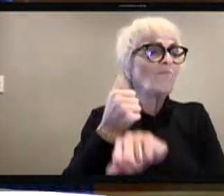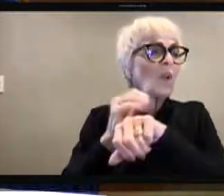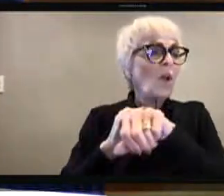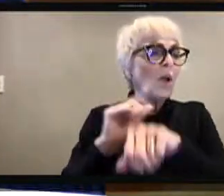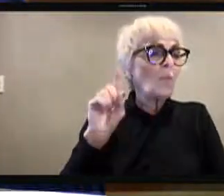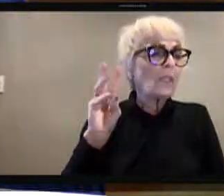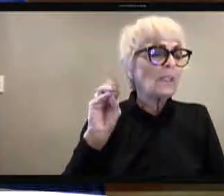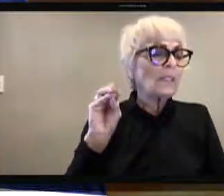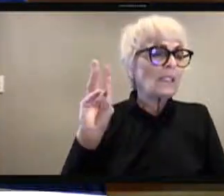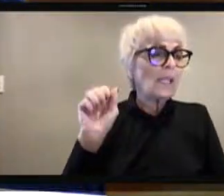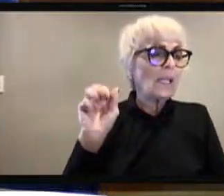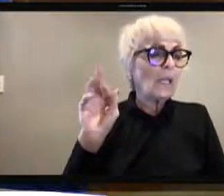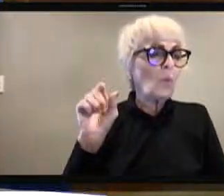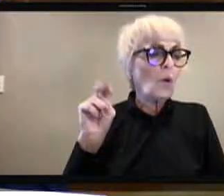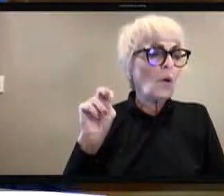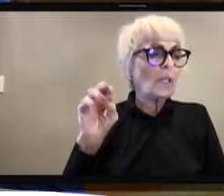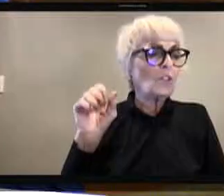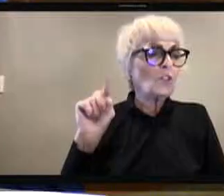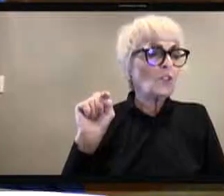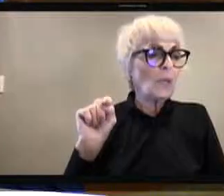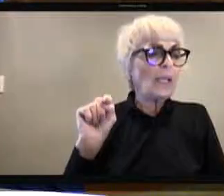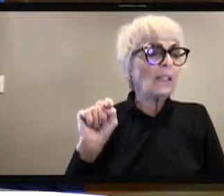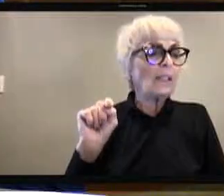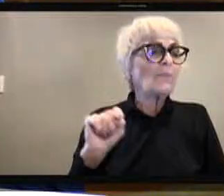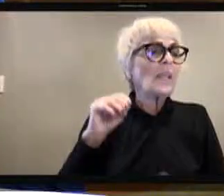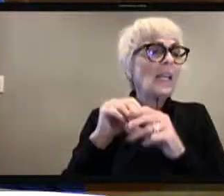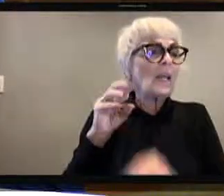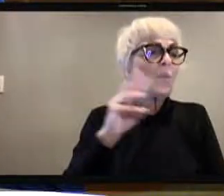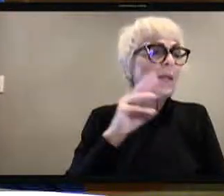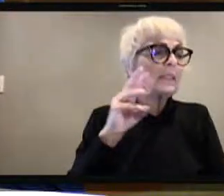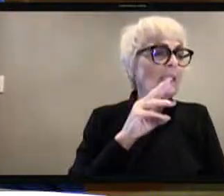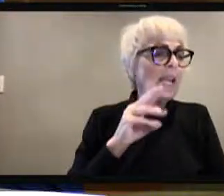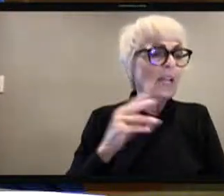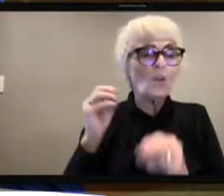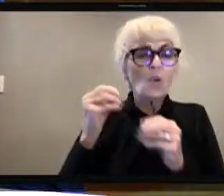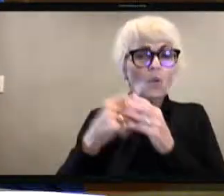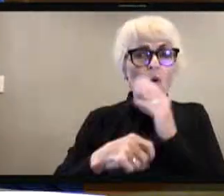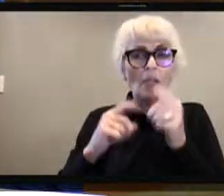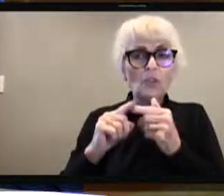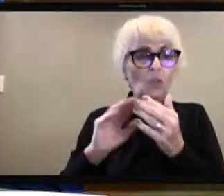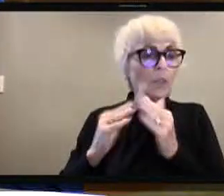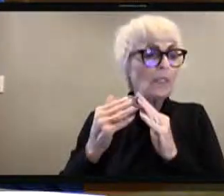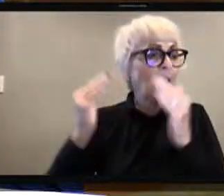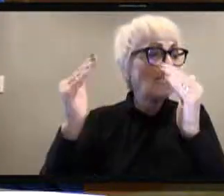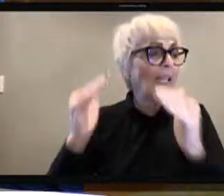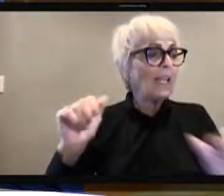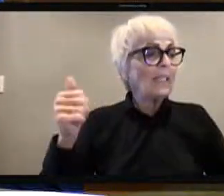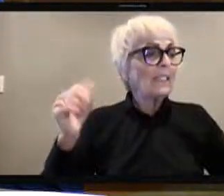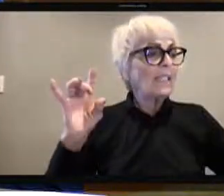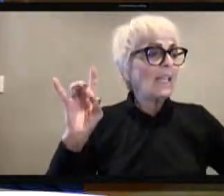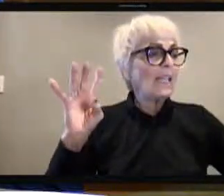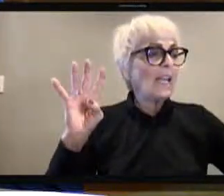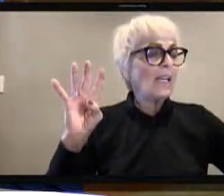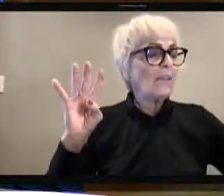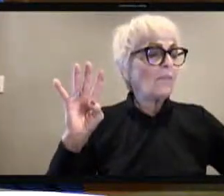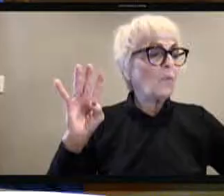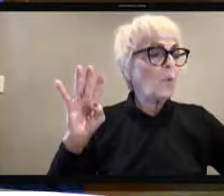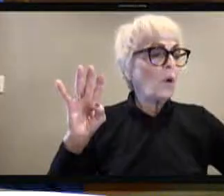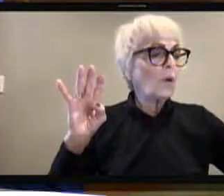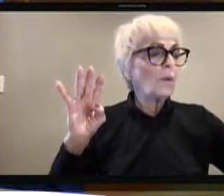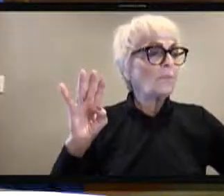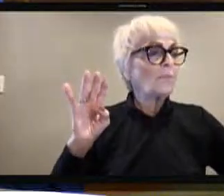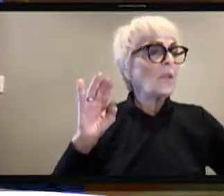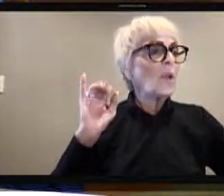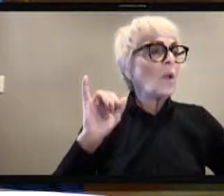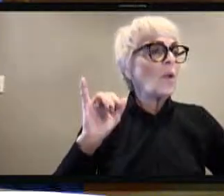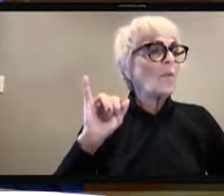there is no cost to the city. And Bill number 1084, resolution authorizing renaming Ream Recreation